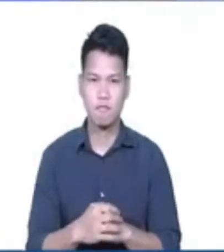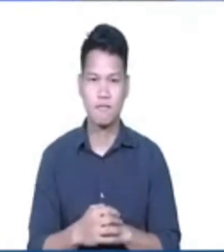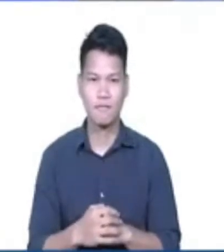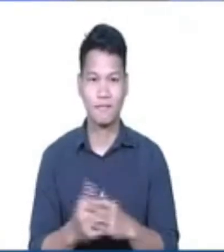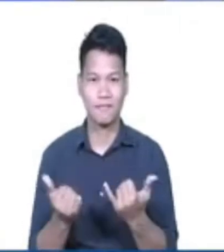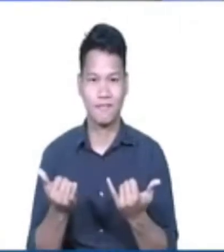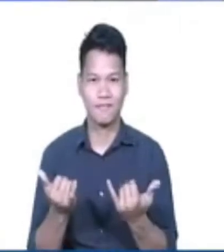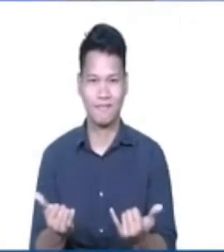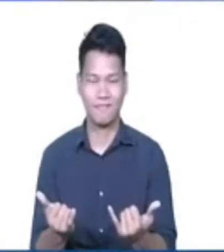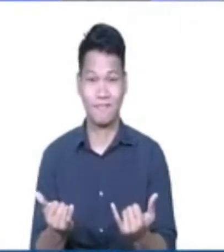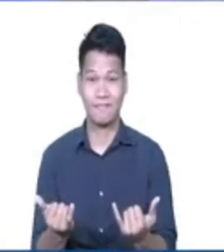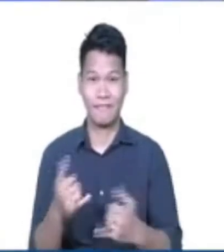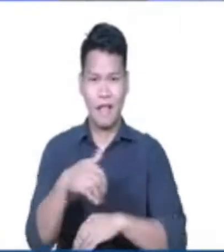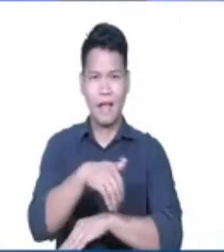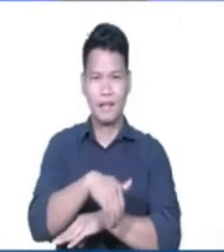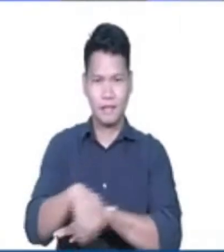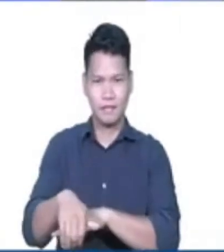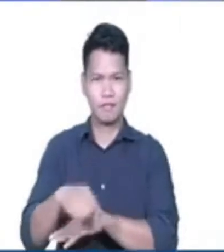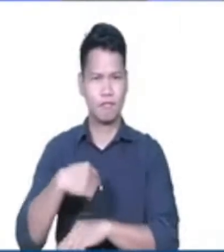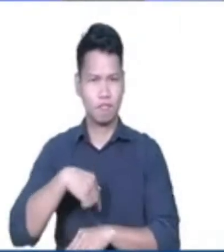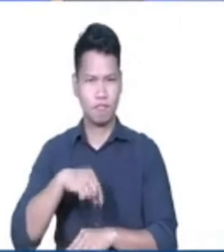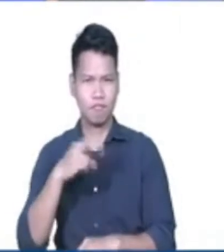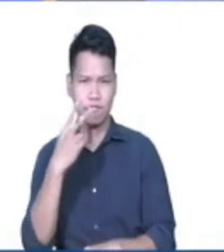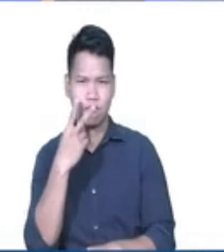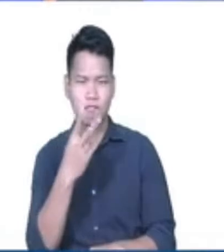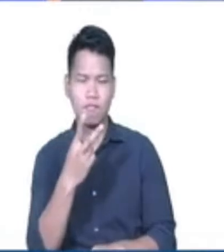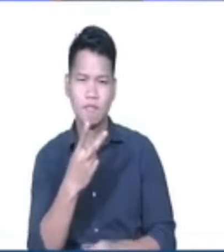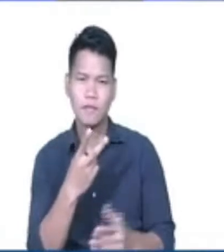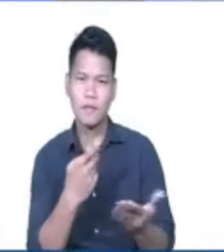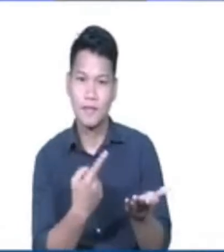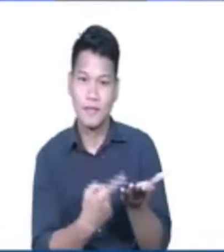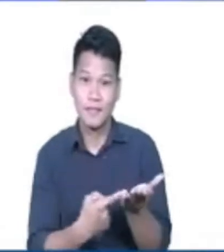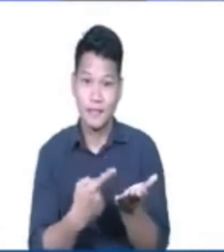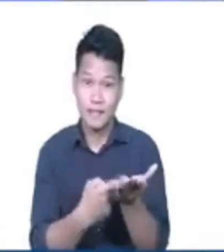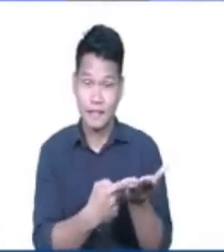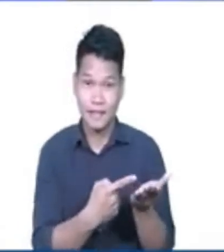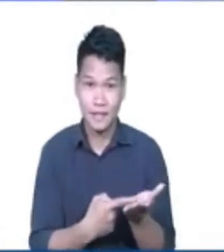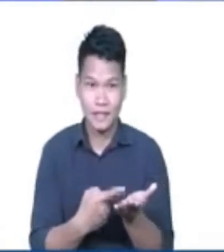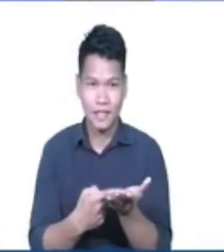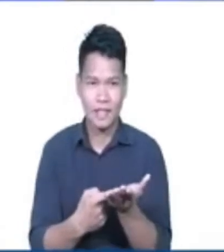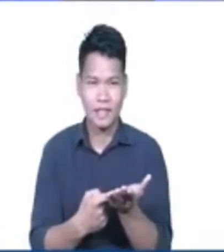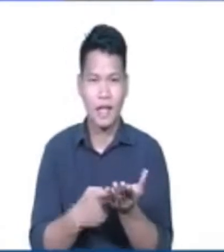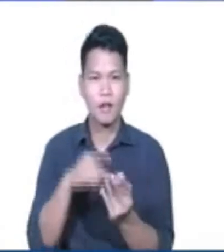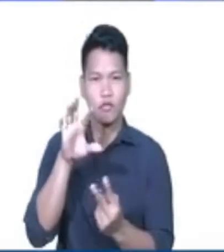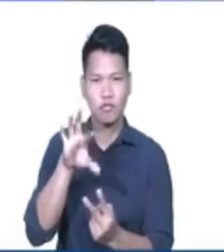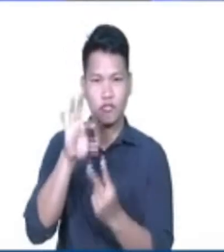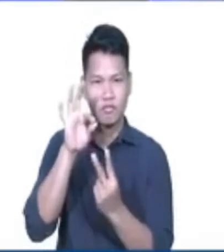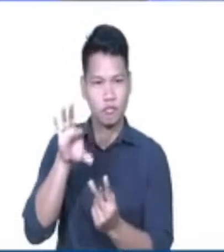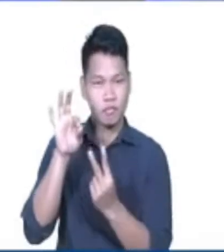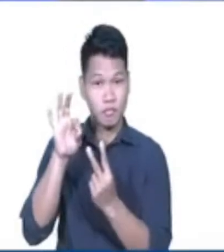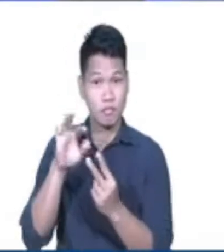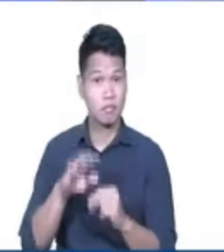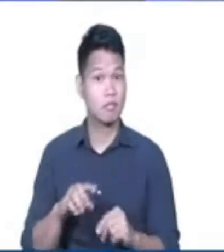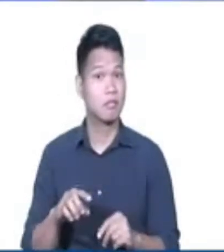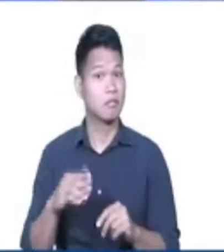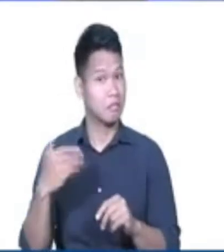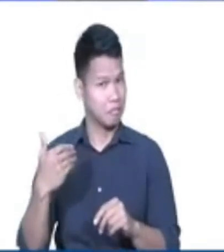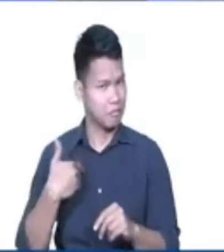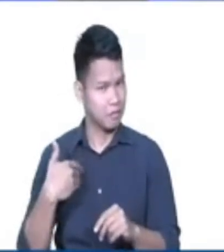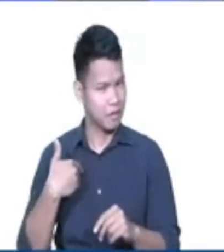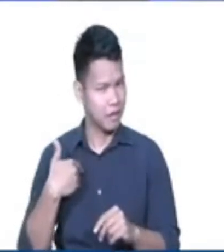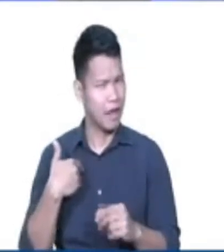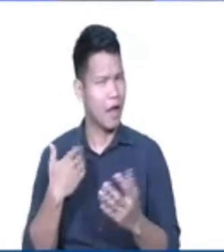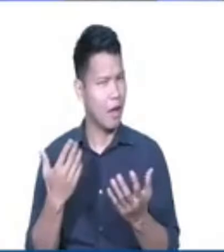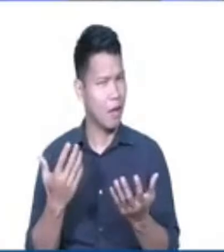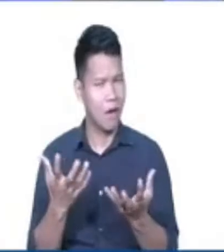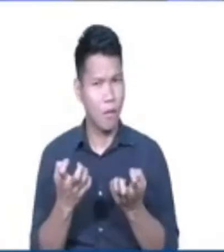ngayong gabi, let us talk about our choices. But before that, gusto